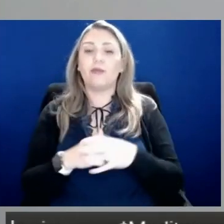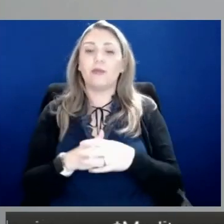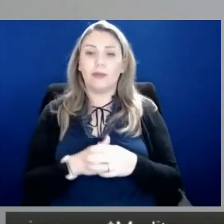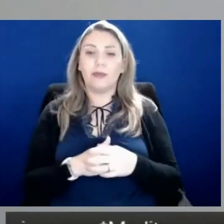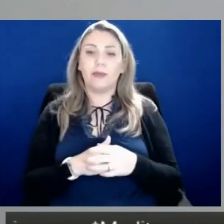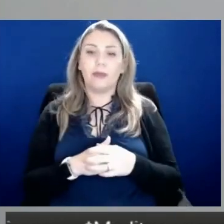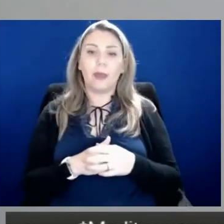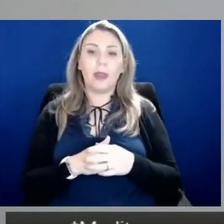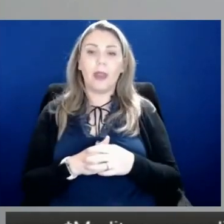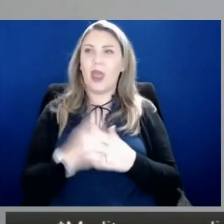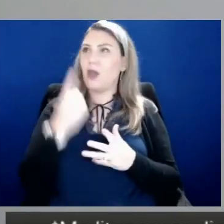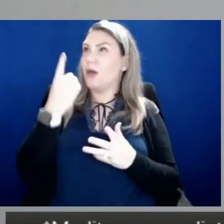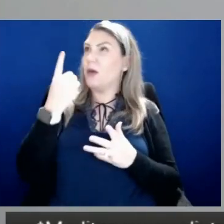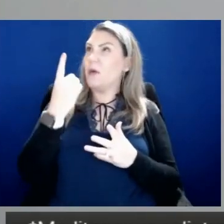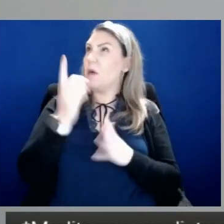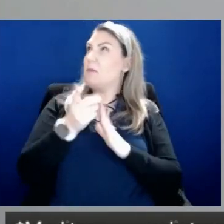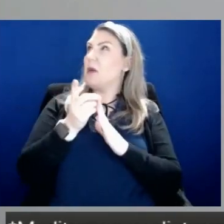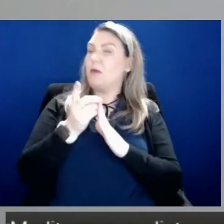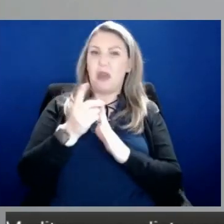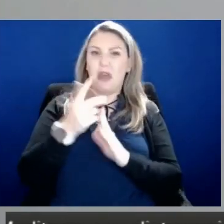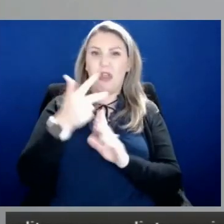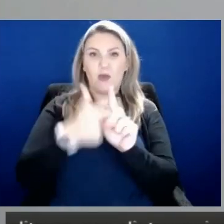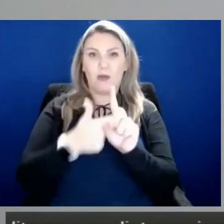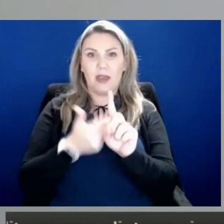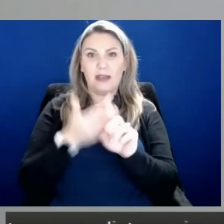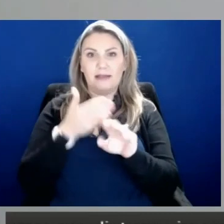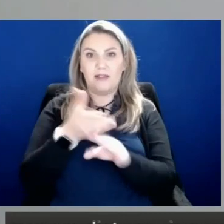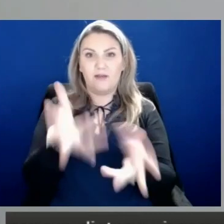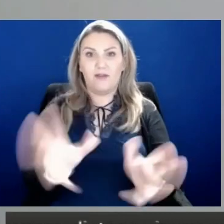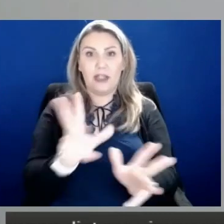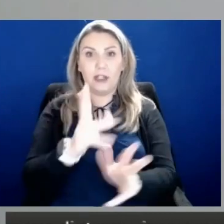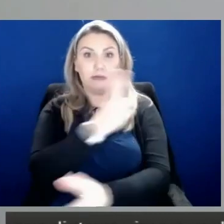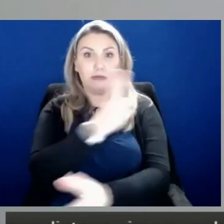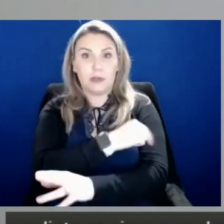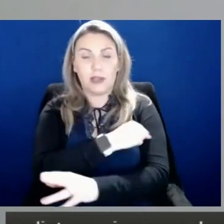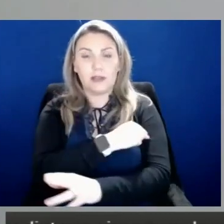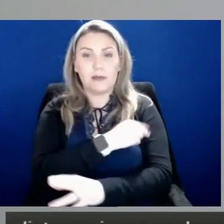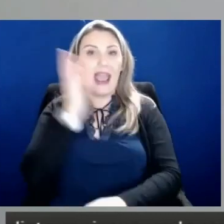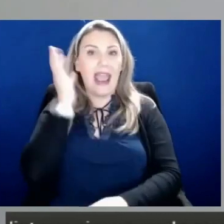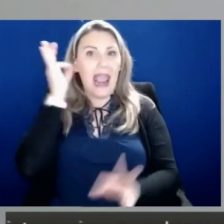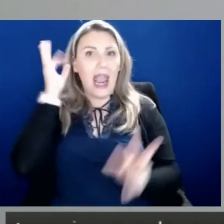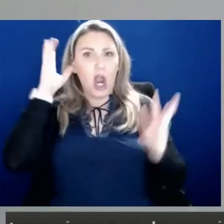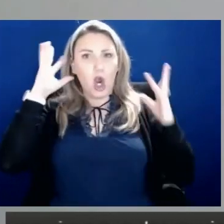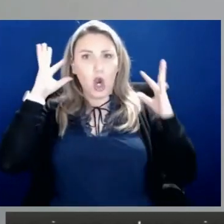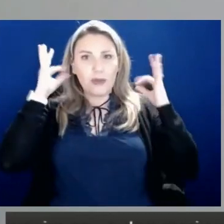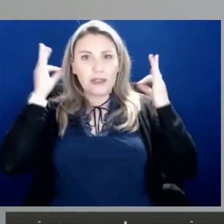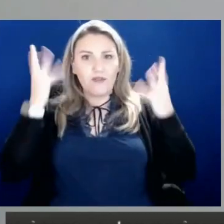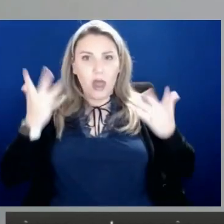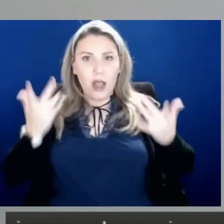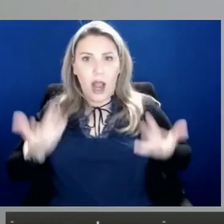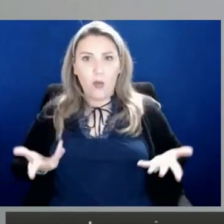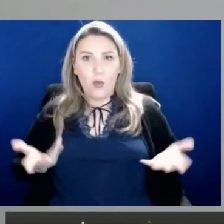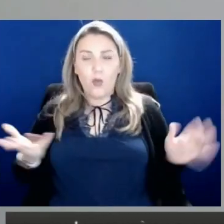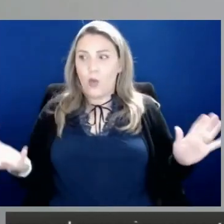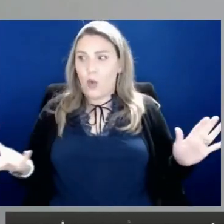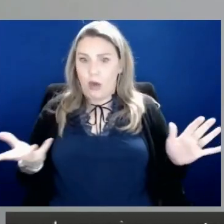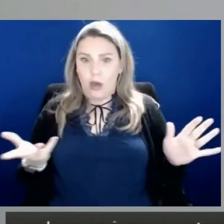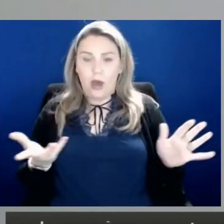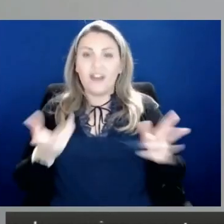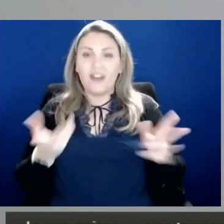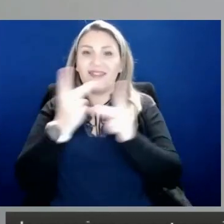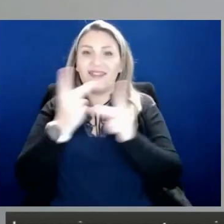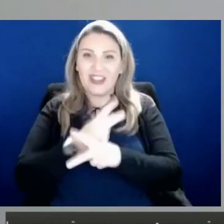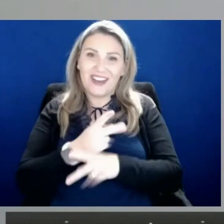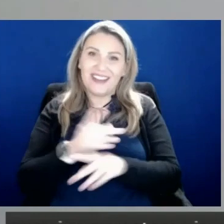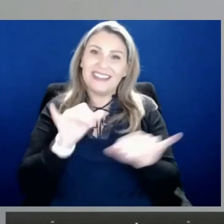At one point, 3 months after my hospitalization, I started having hair loss, which we figured out was the same thing